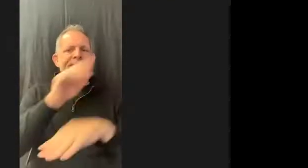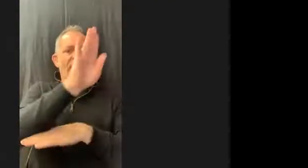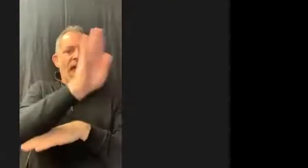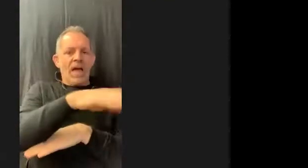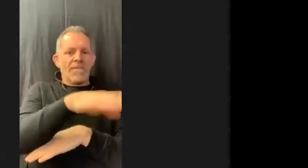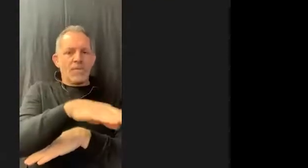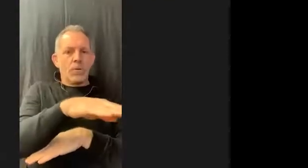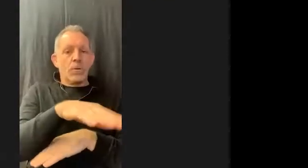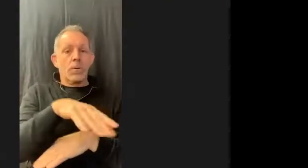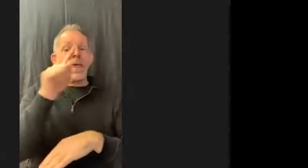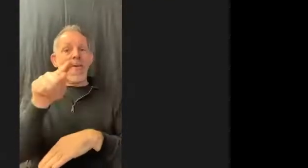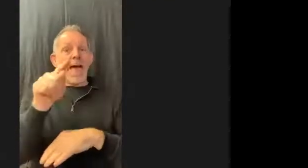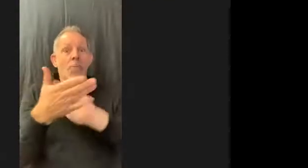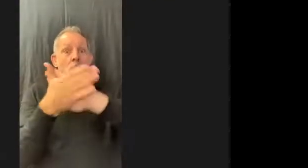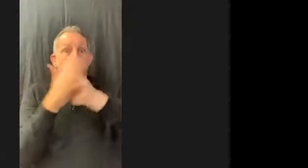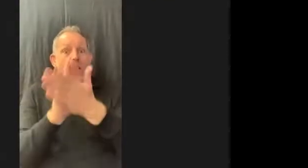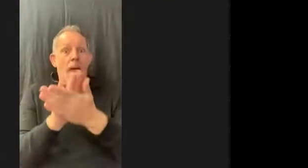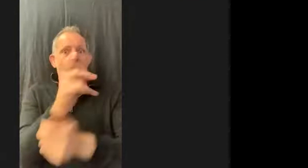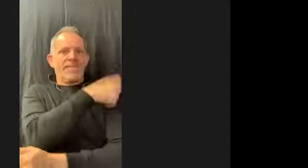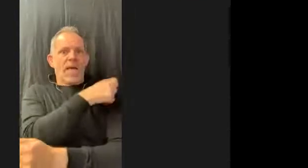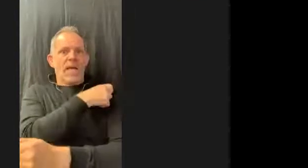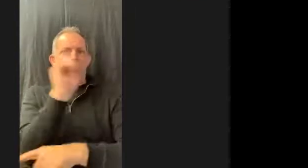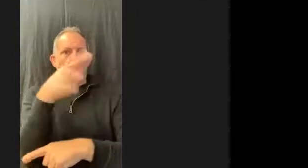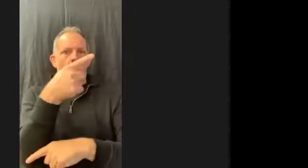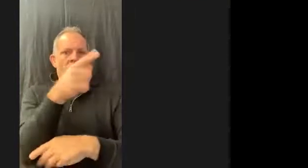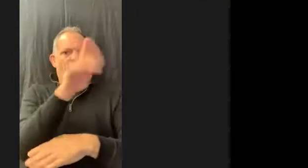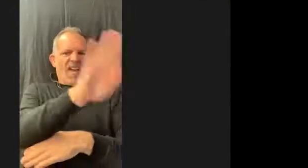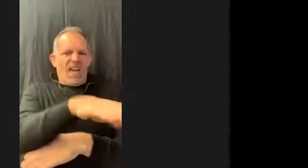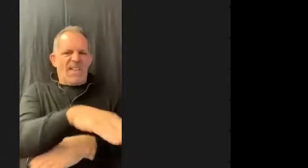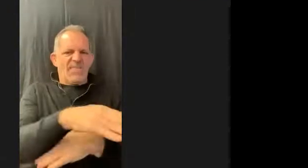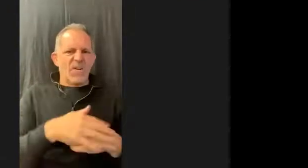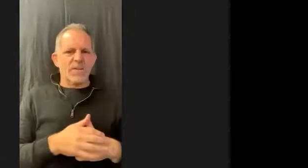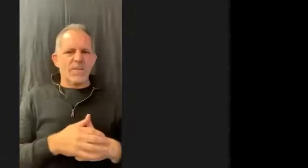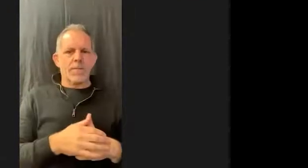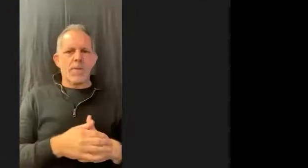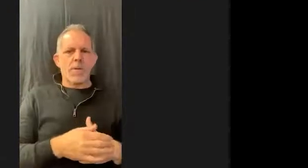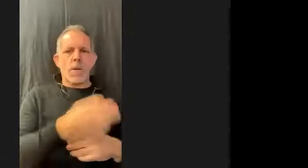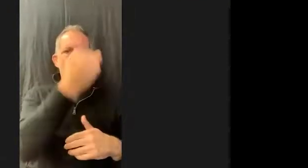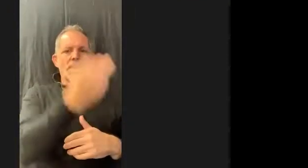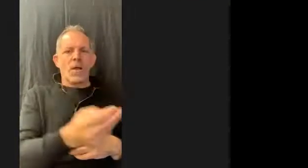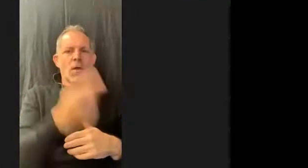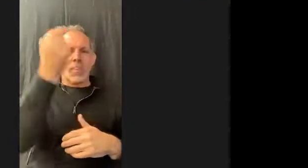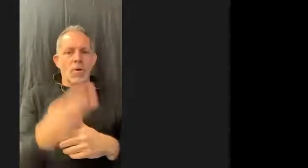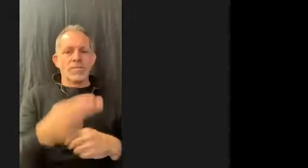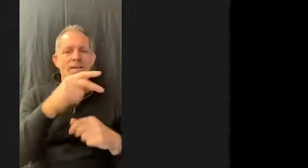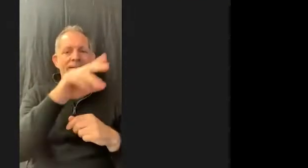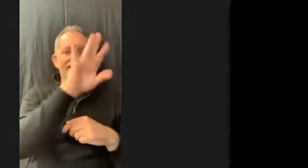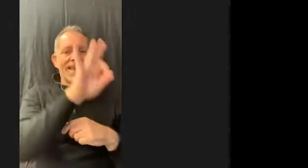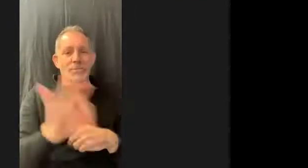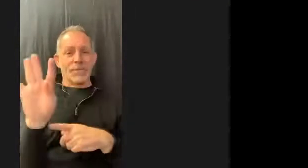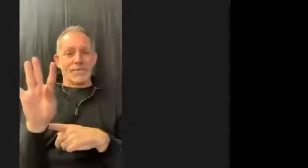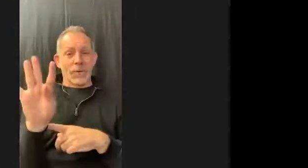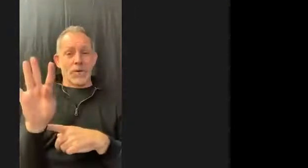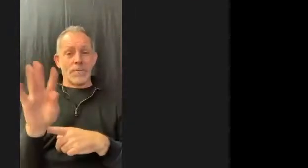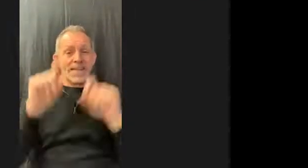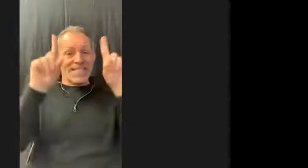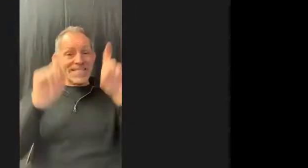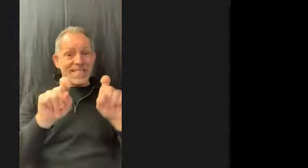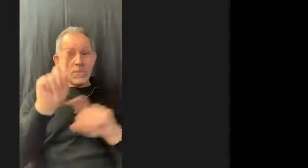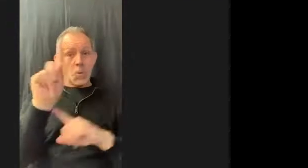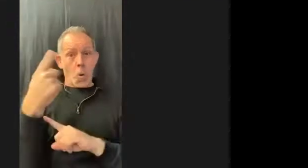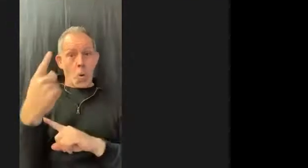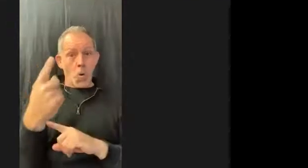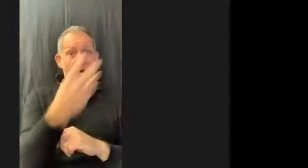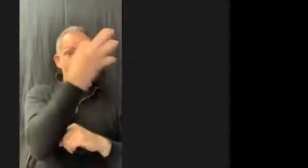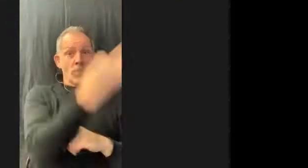and Thursdays from 9 a.m. to 4 p.m. Then the site will be testing only on Fridays, Saturdays, and Sundays for the